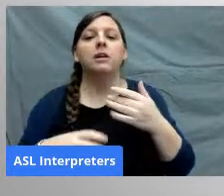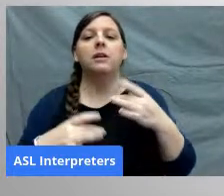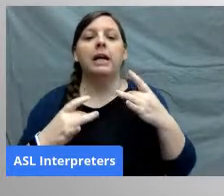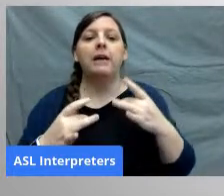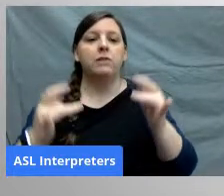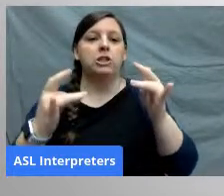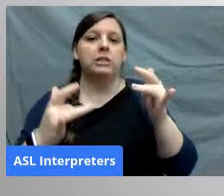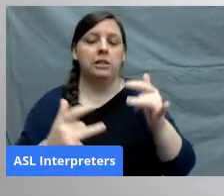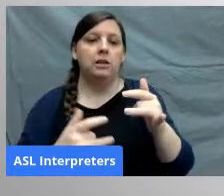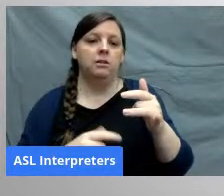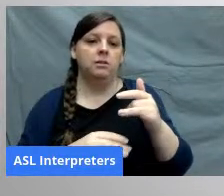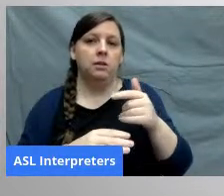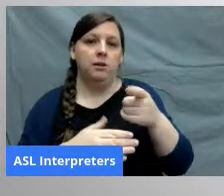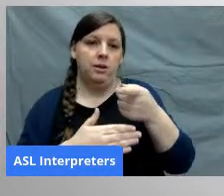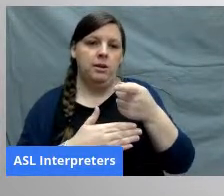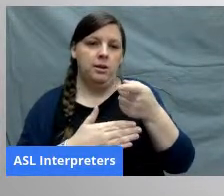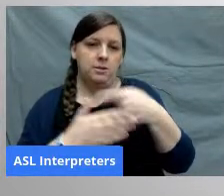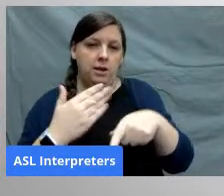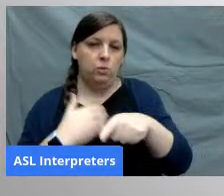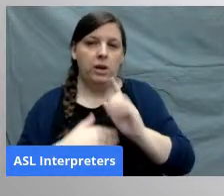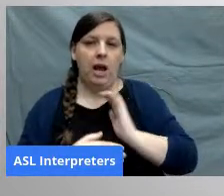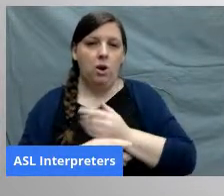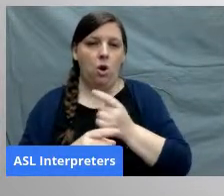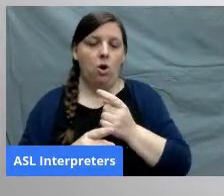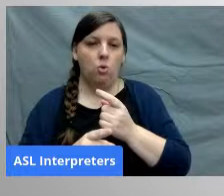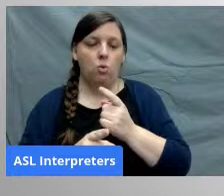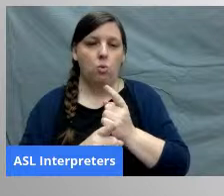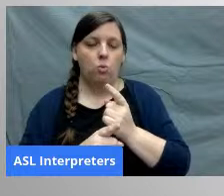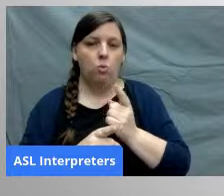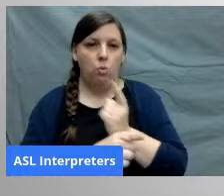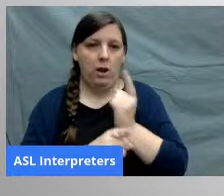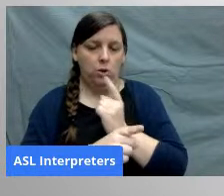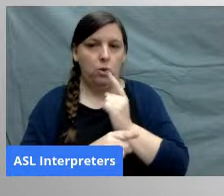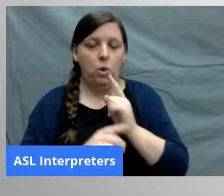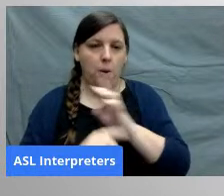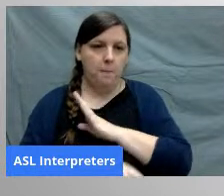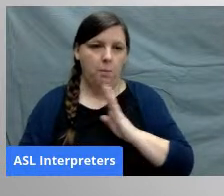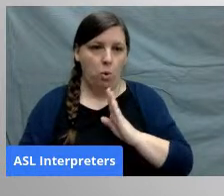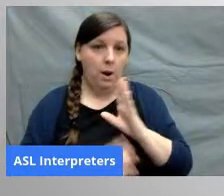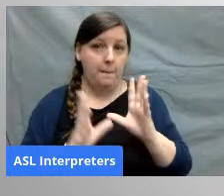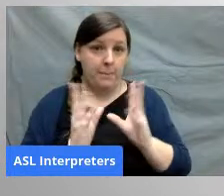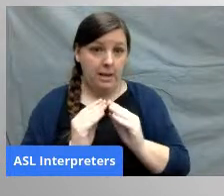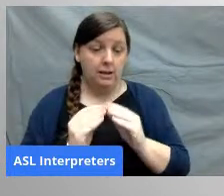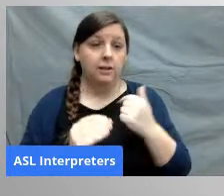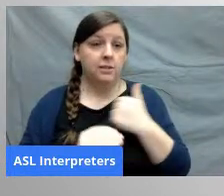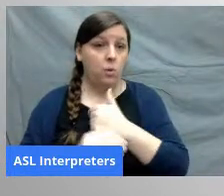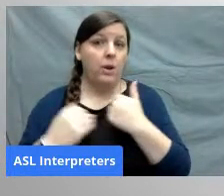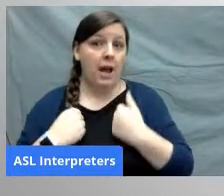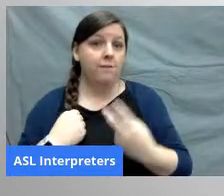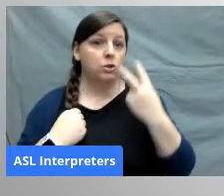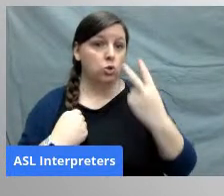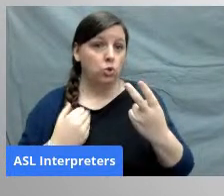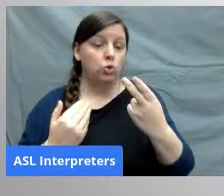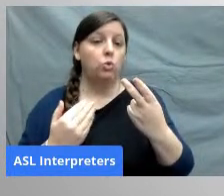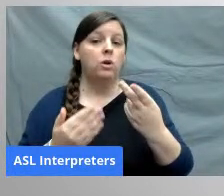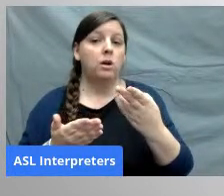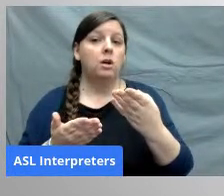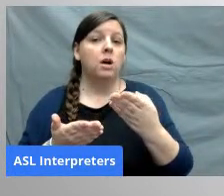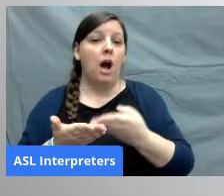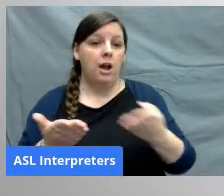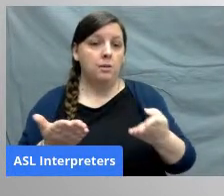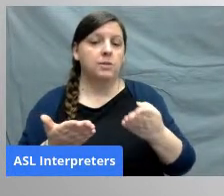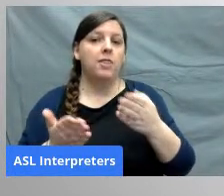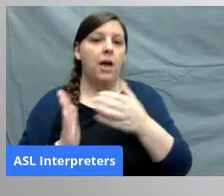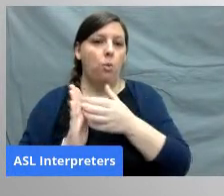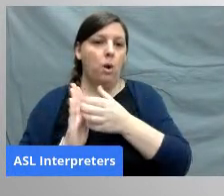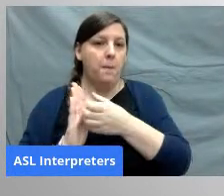our regular board meeting. Okay. And so we have 2 items that were pulled off of the consent agenda and